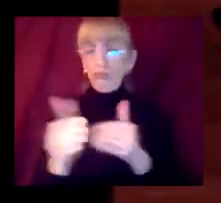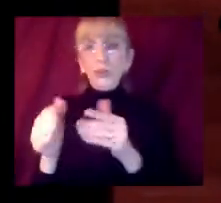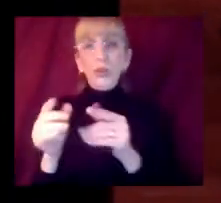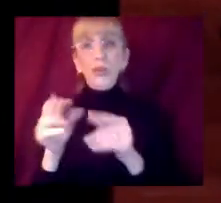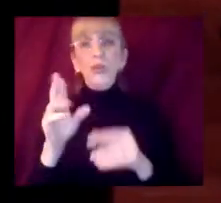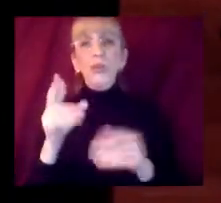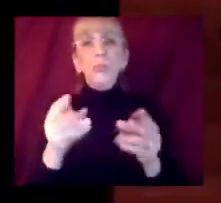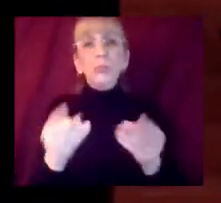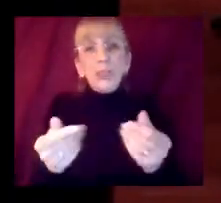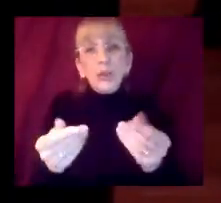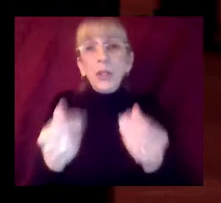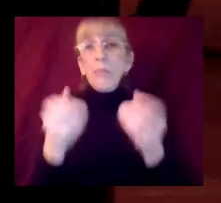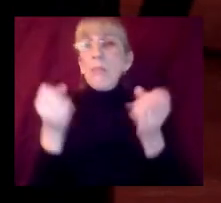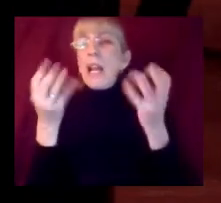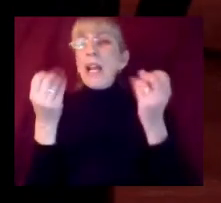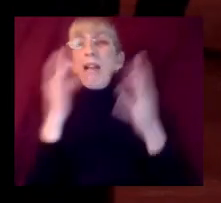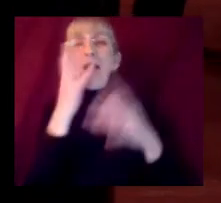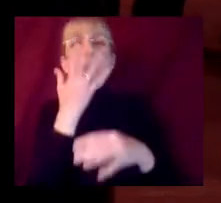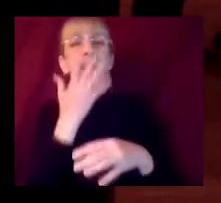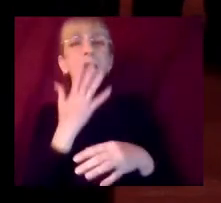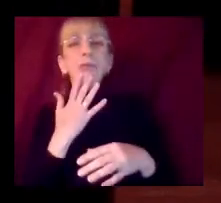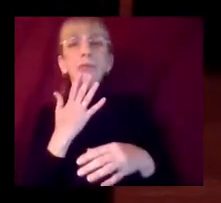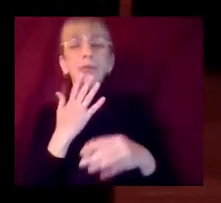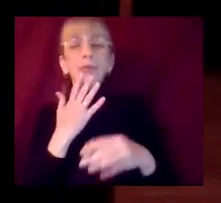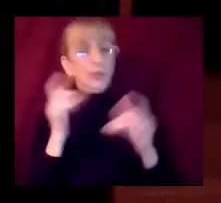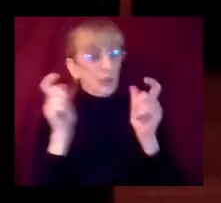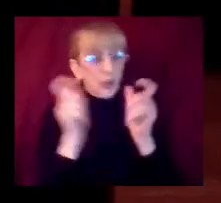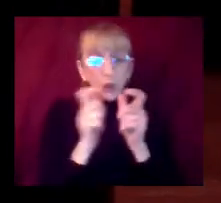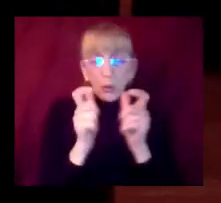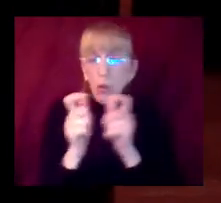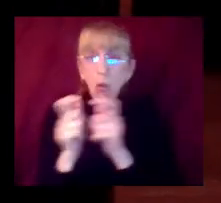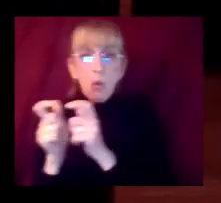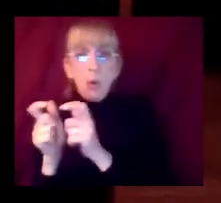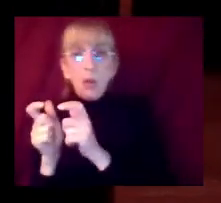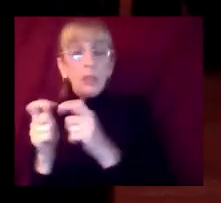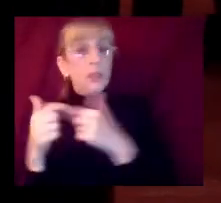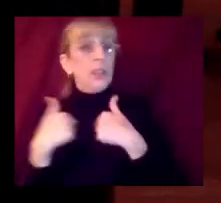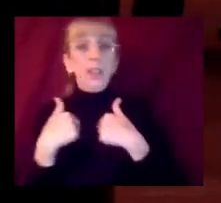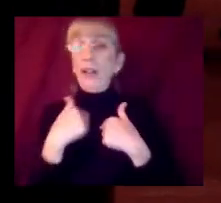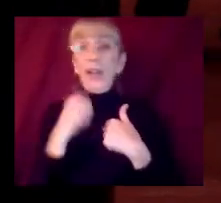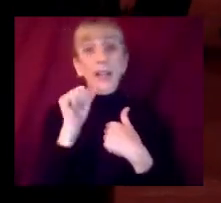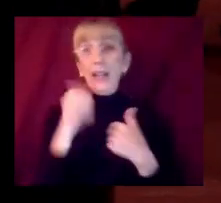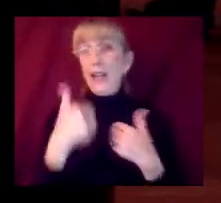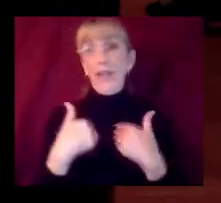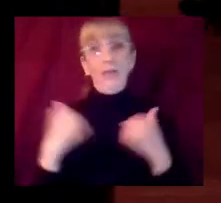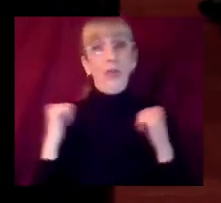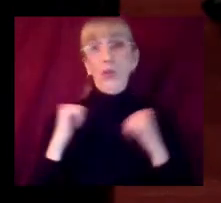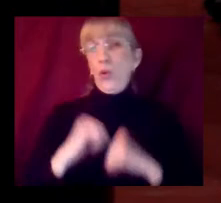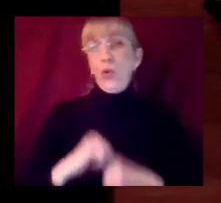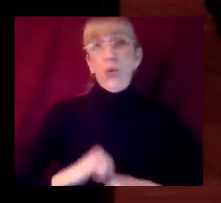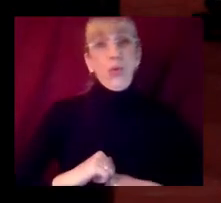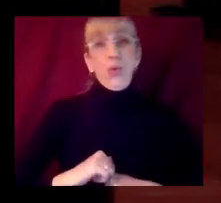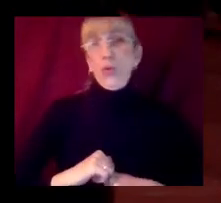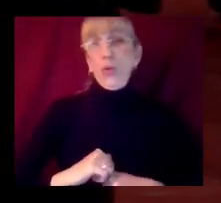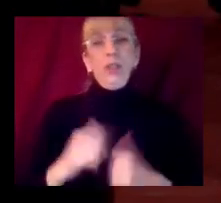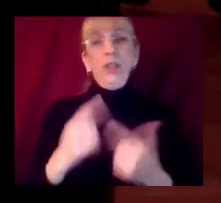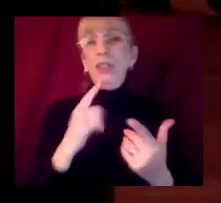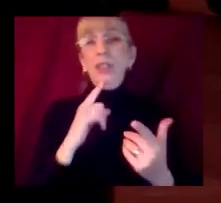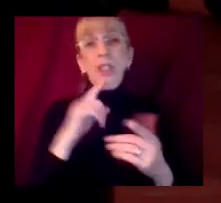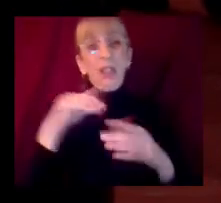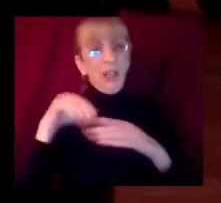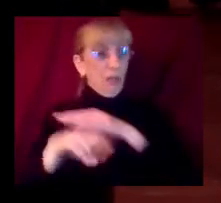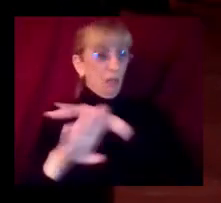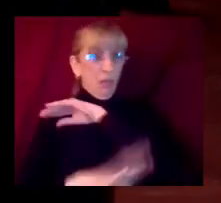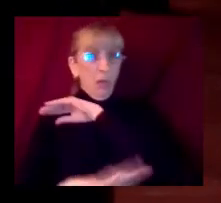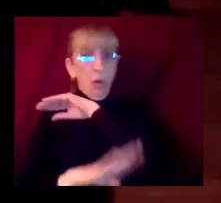colors, but every piece was small. I didn't have a coat, and it was way down in the